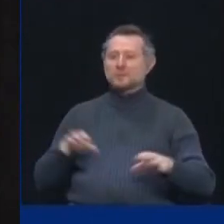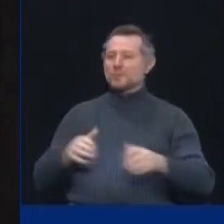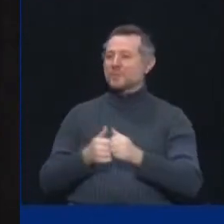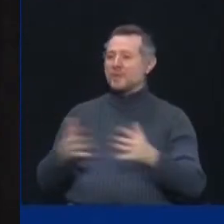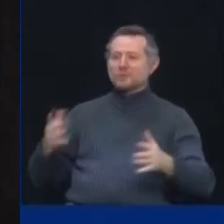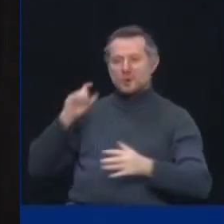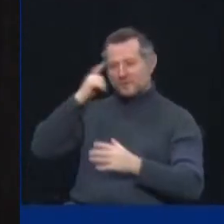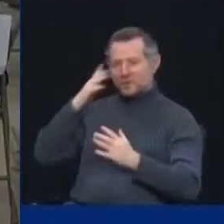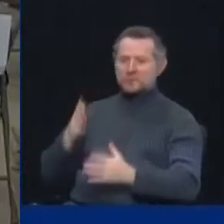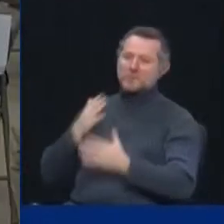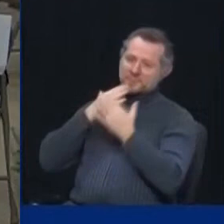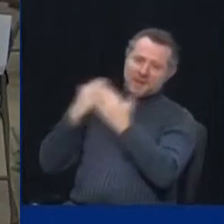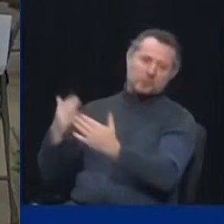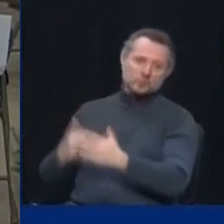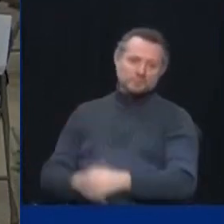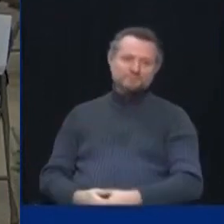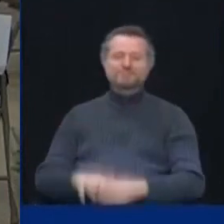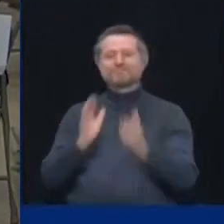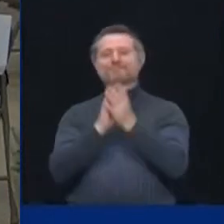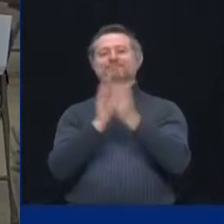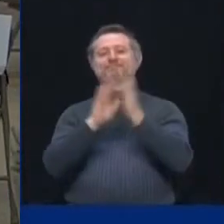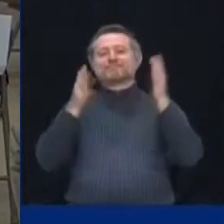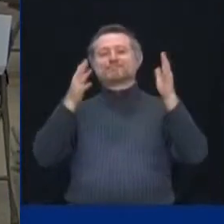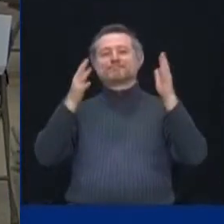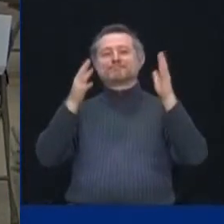Gobernador. Thank you very much.